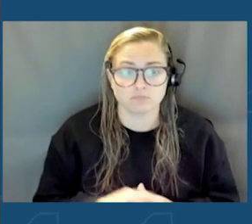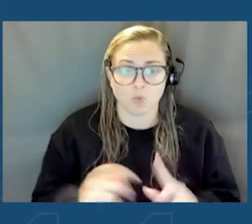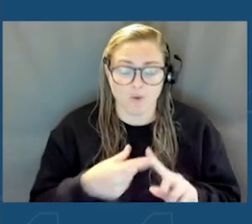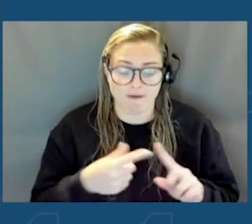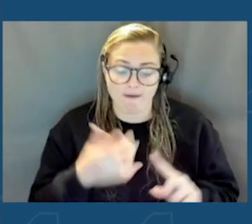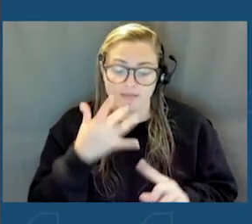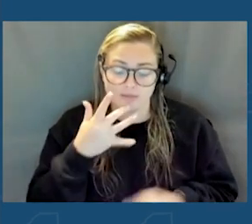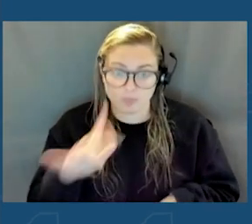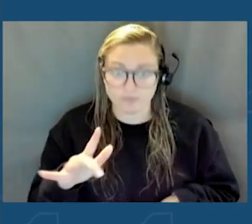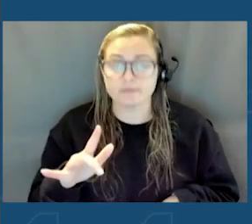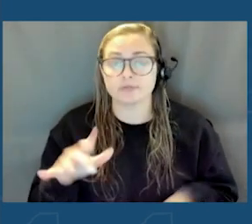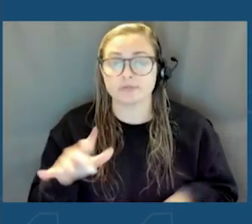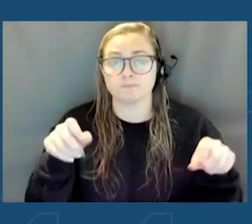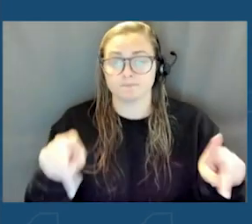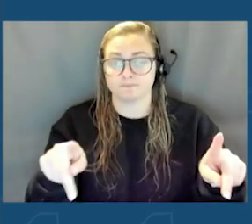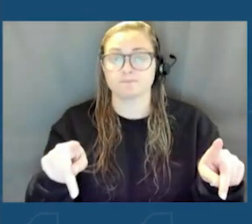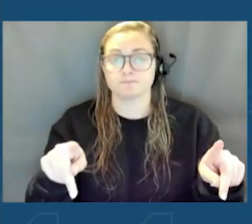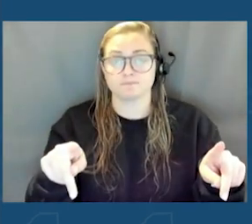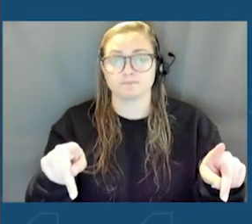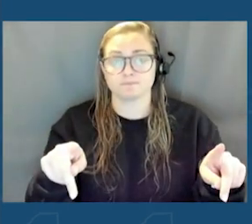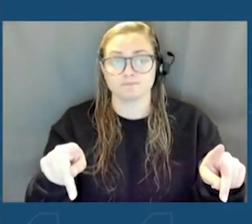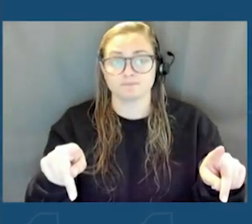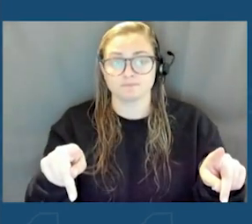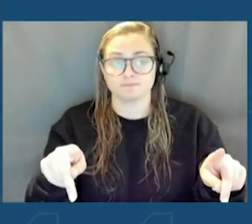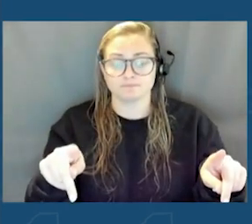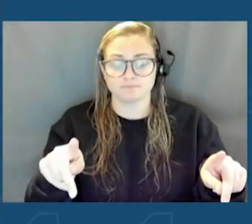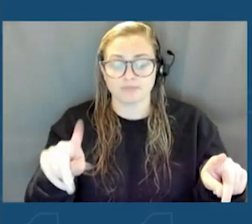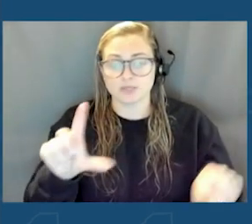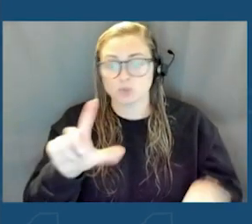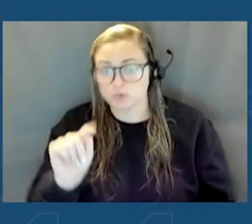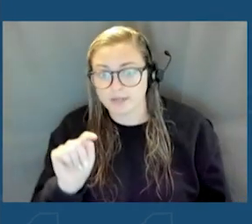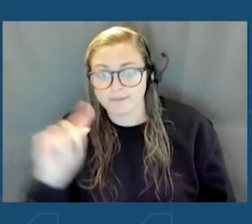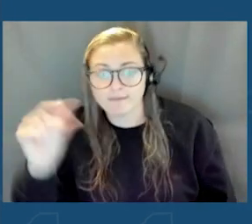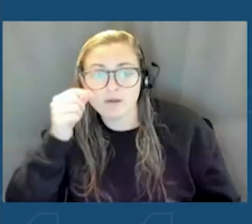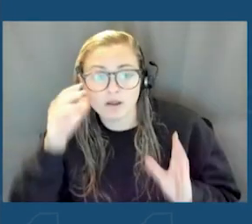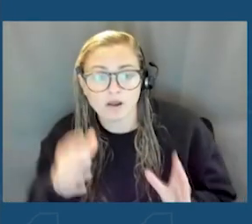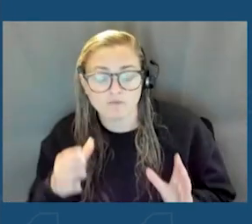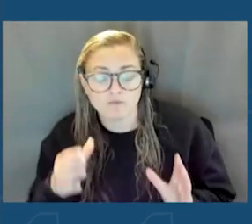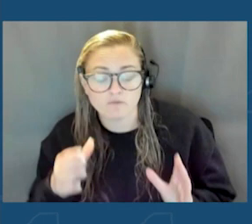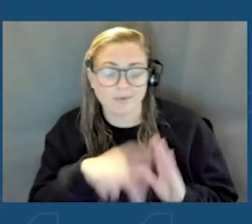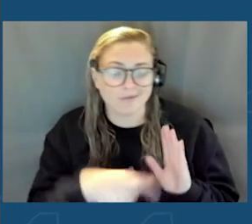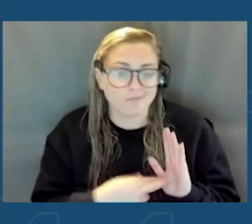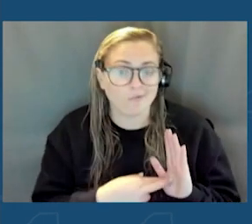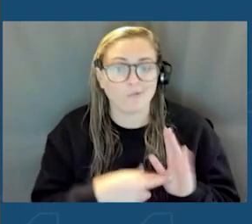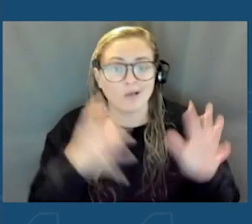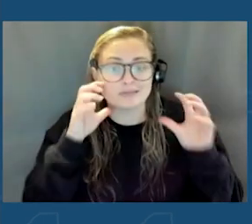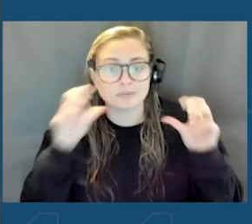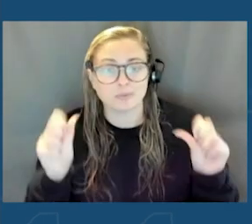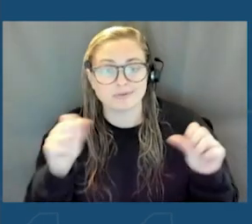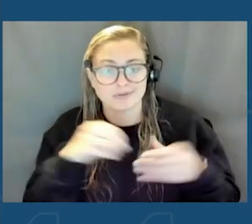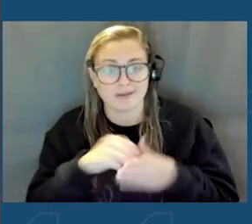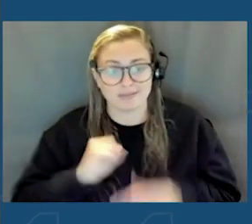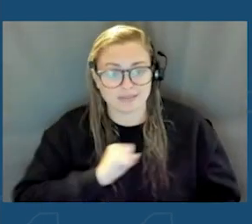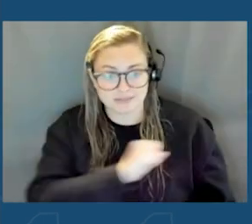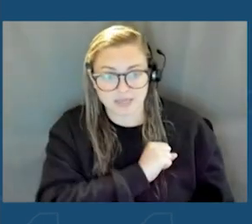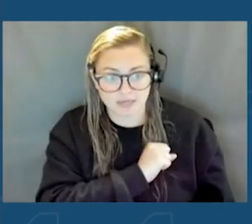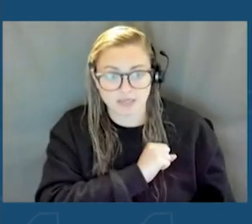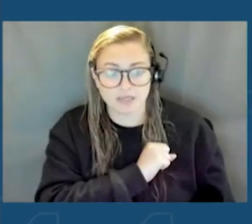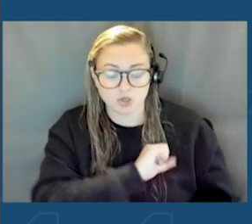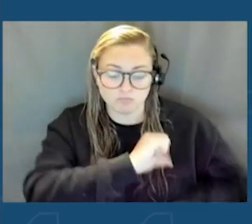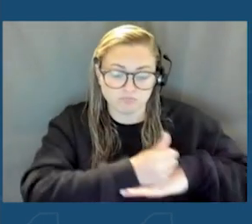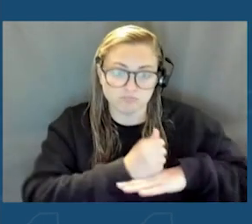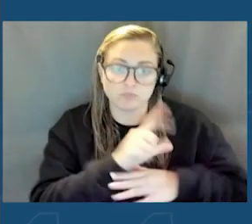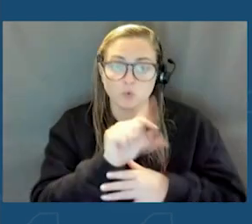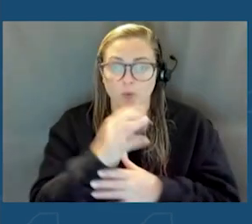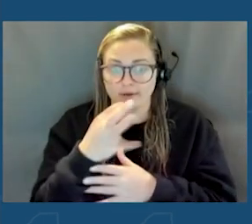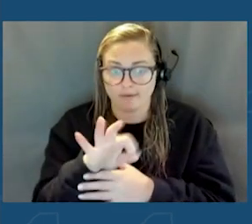privilege as Lieutenant Governor, my role as President of the Senate, to preside in 2019 for